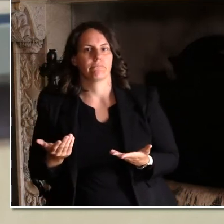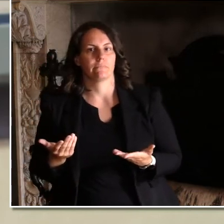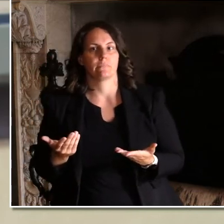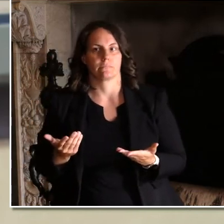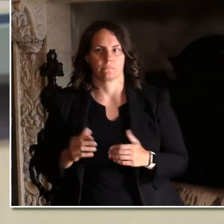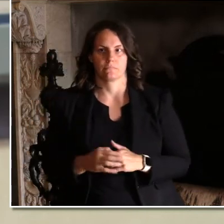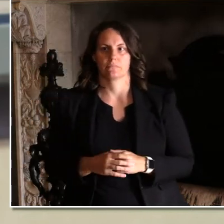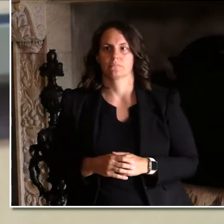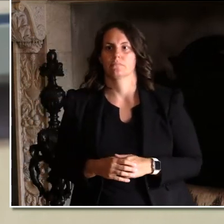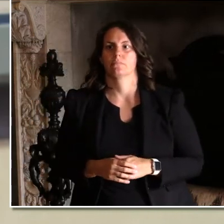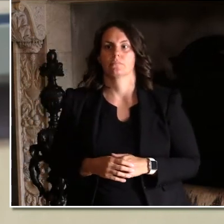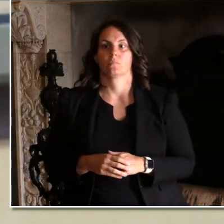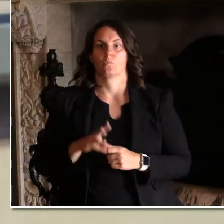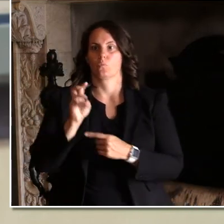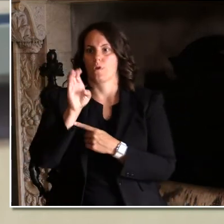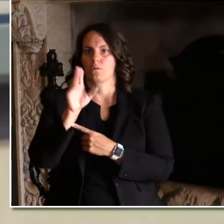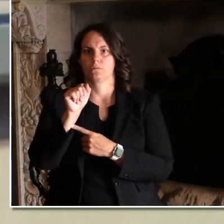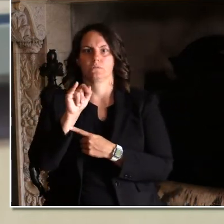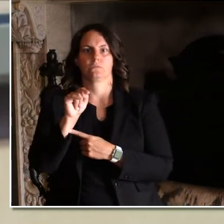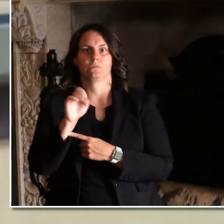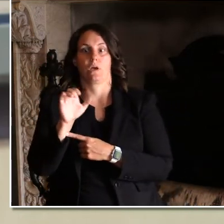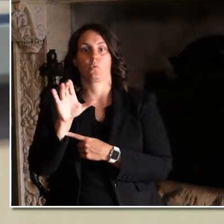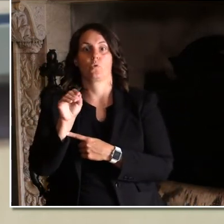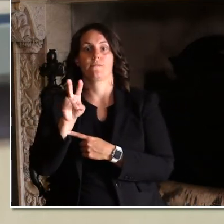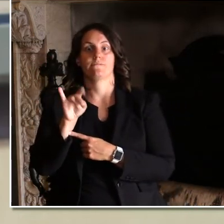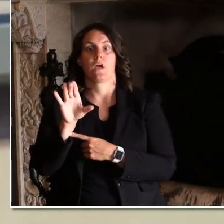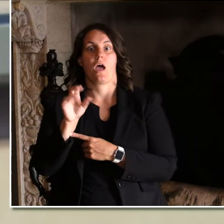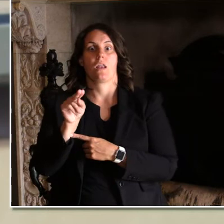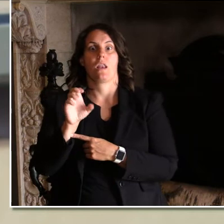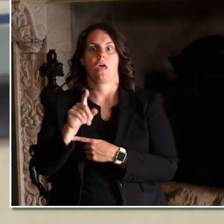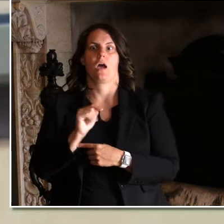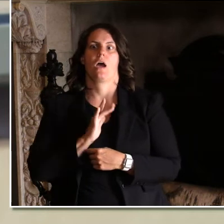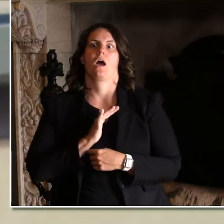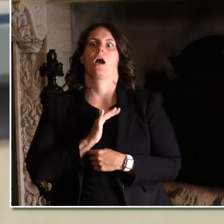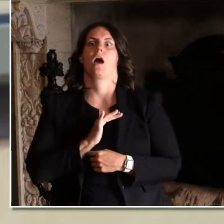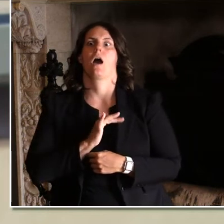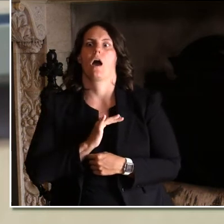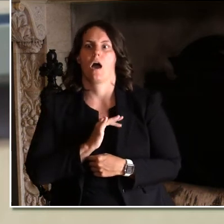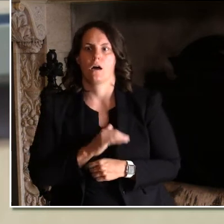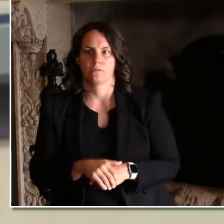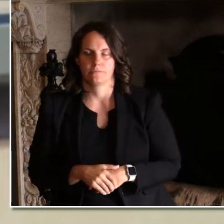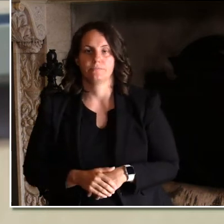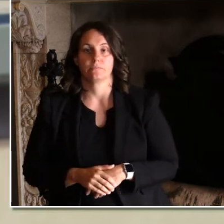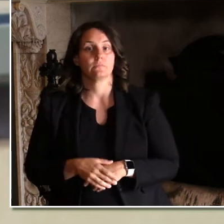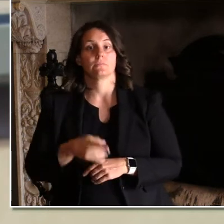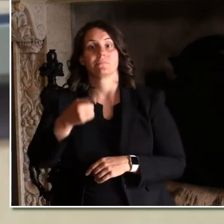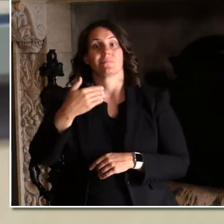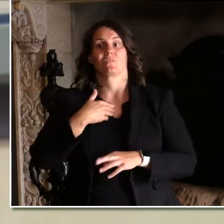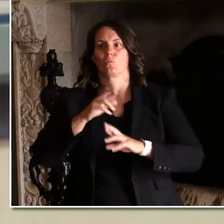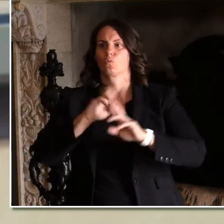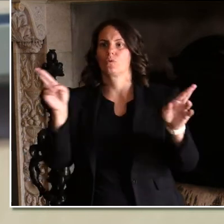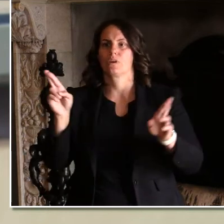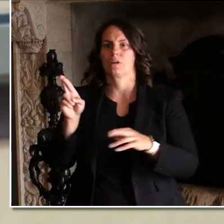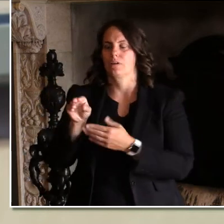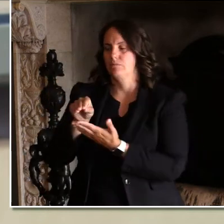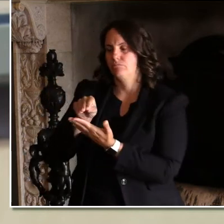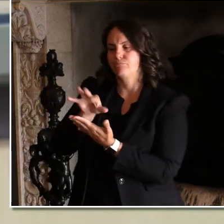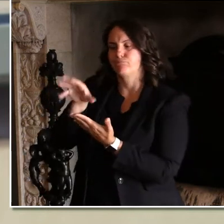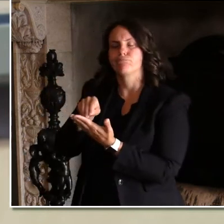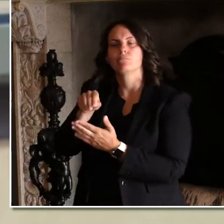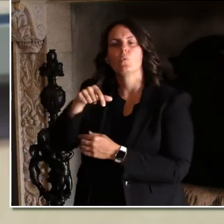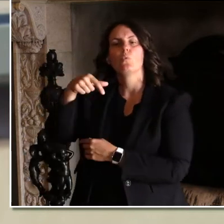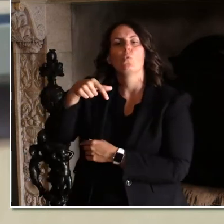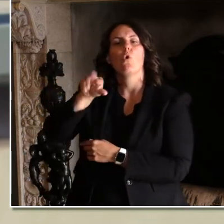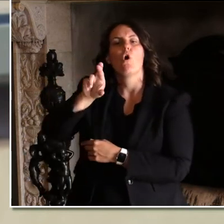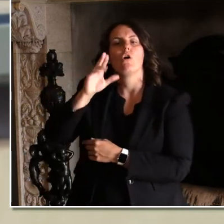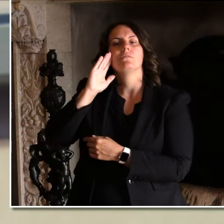of registering will give you a QR code. And when they can just scan that QR code, and it will populate their system. They'll confirm